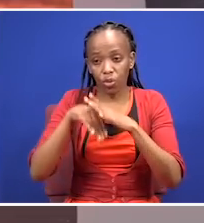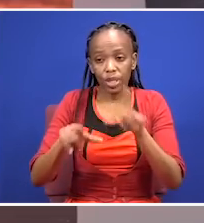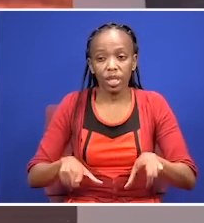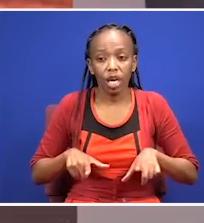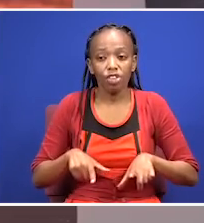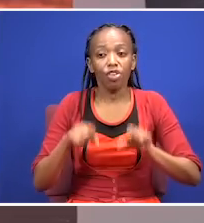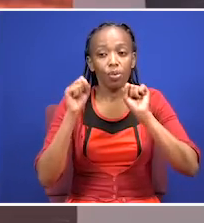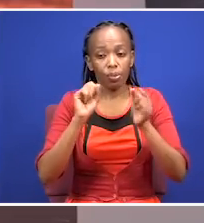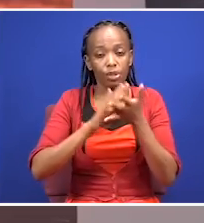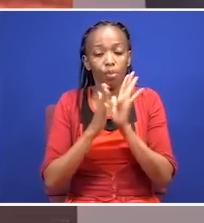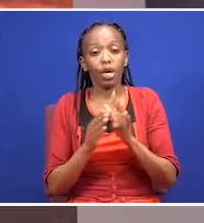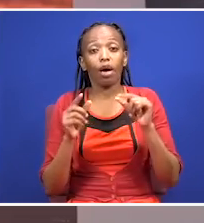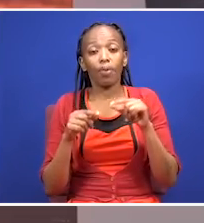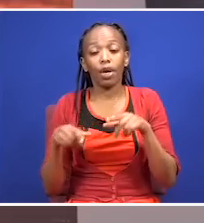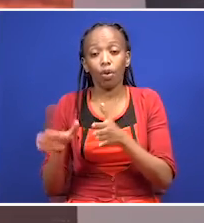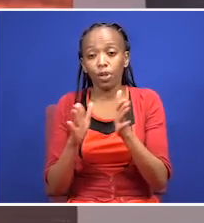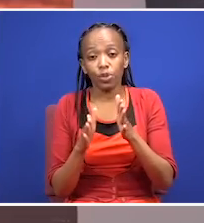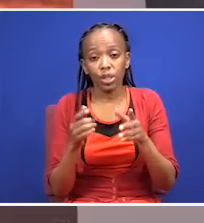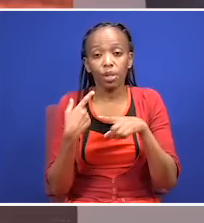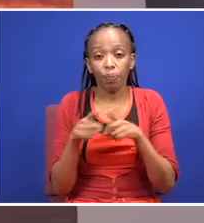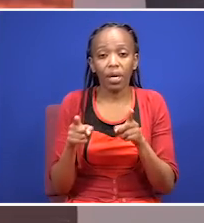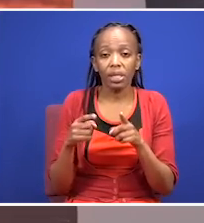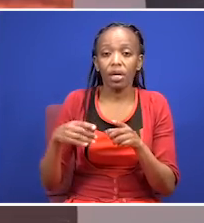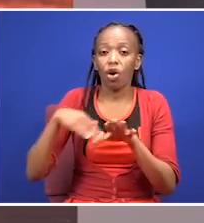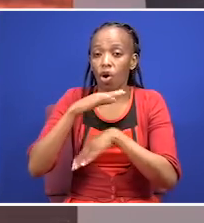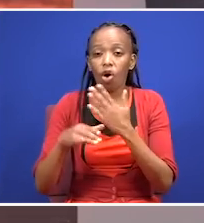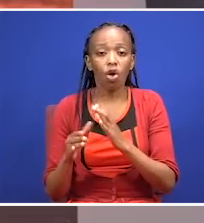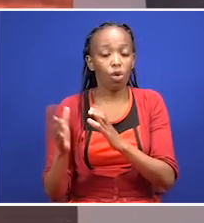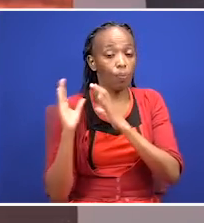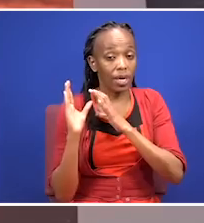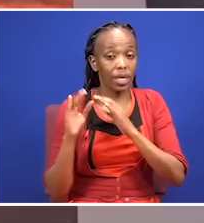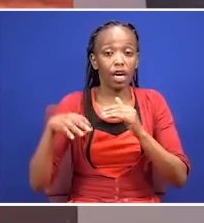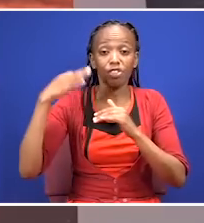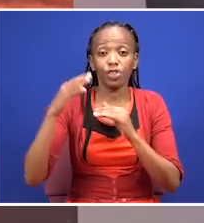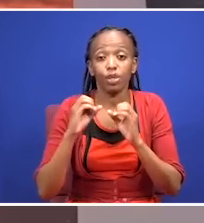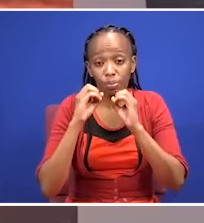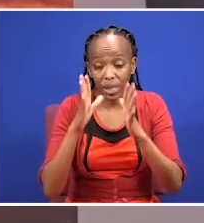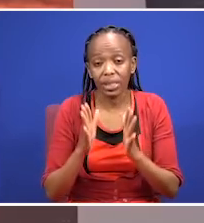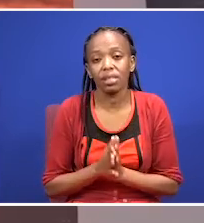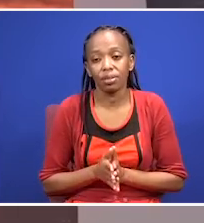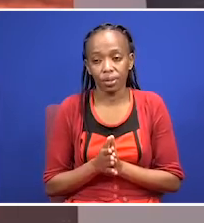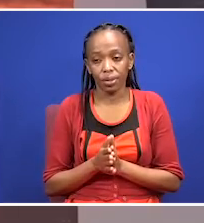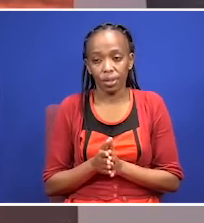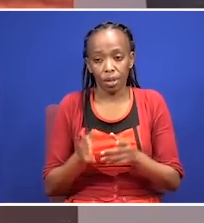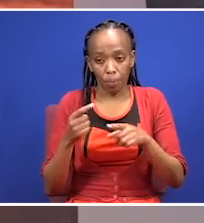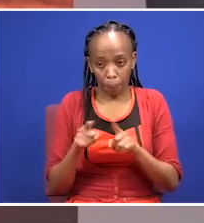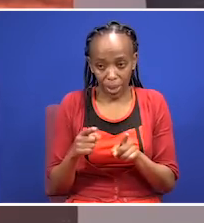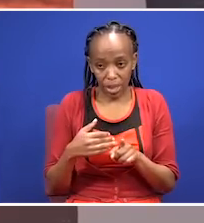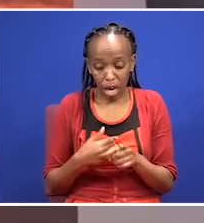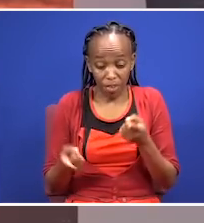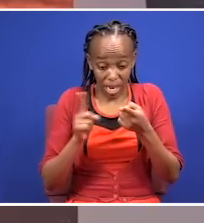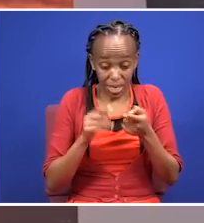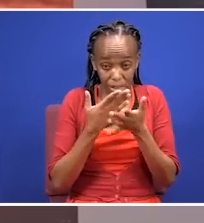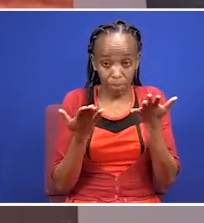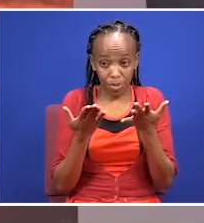life could be an opportunity while every burden a potential blessing end of quote but i have added